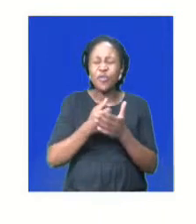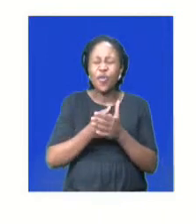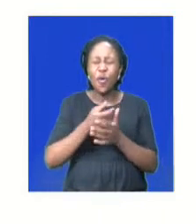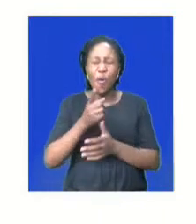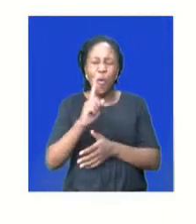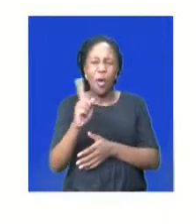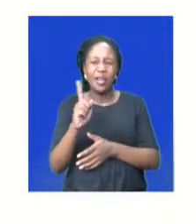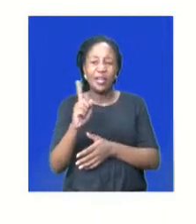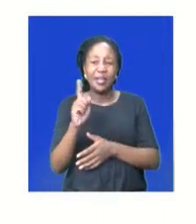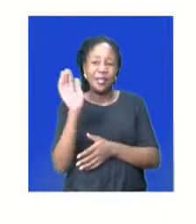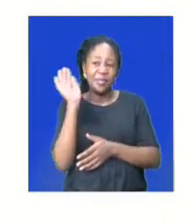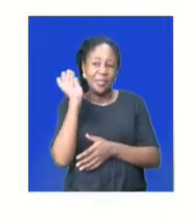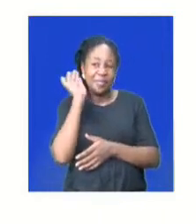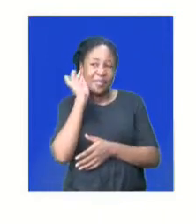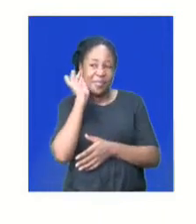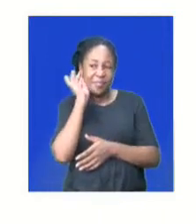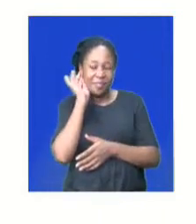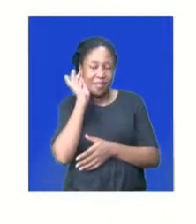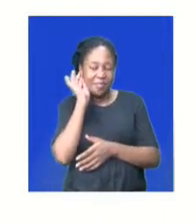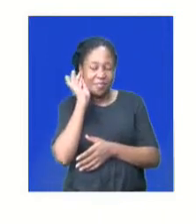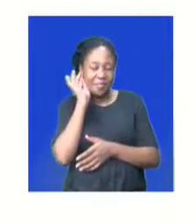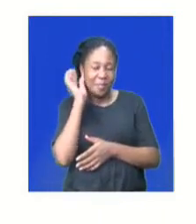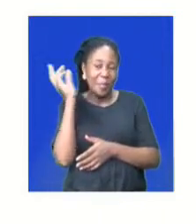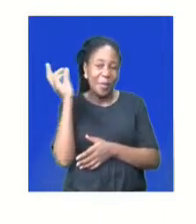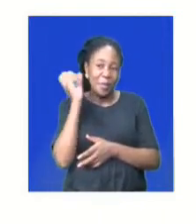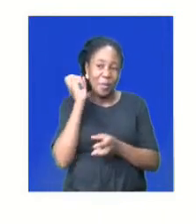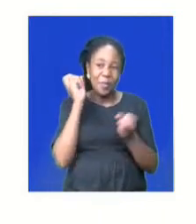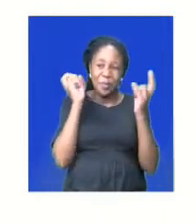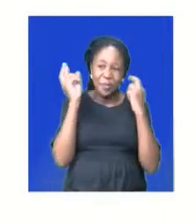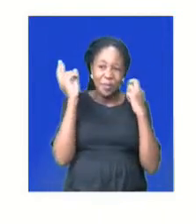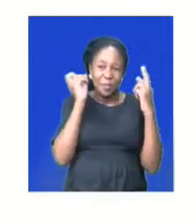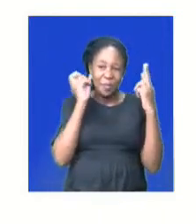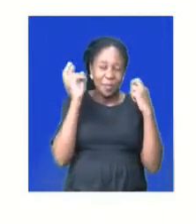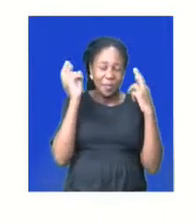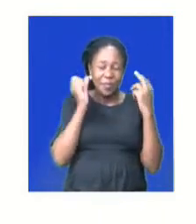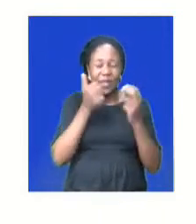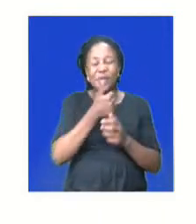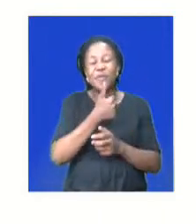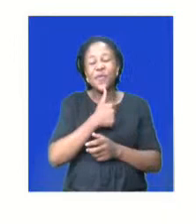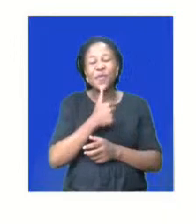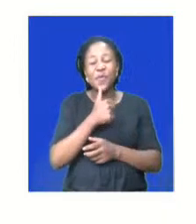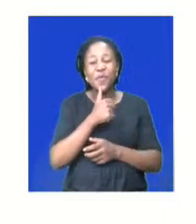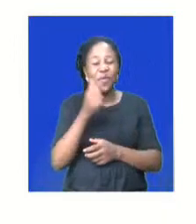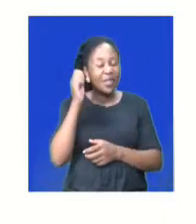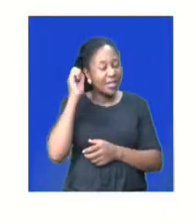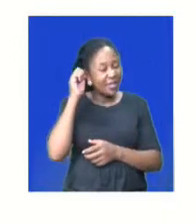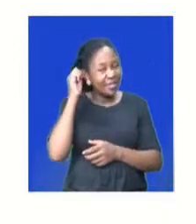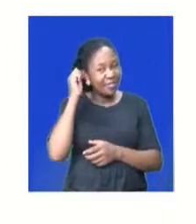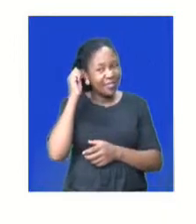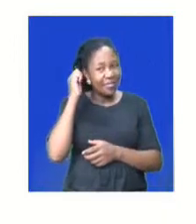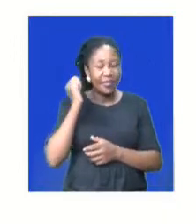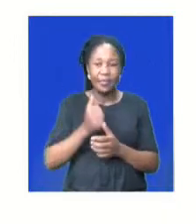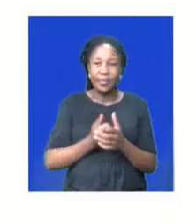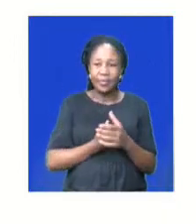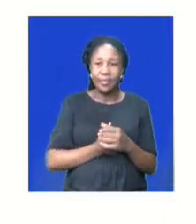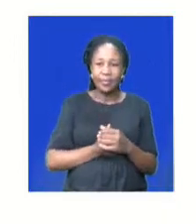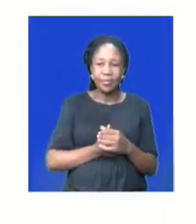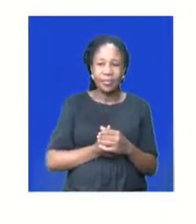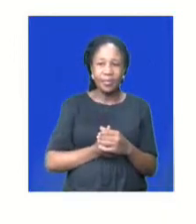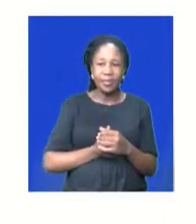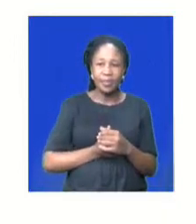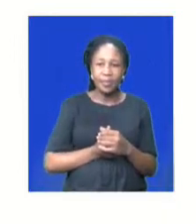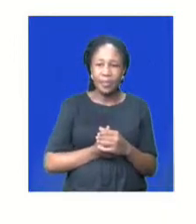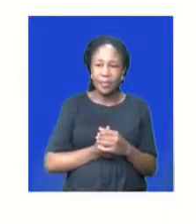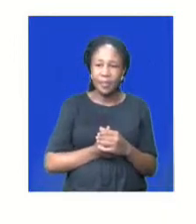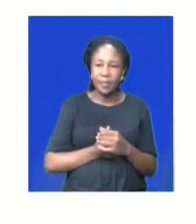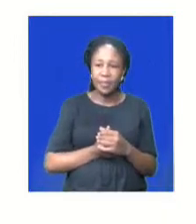ear for listening. That's good, my angels, for listening. Okay, look at this part of the